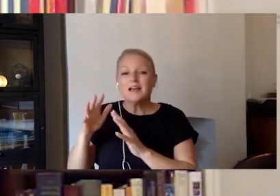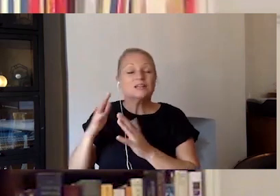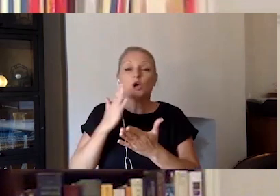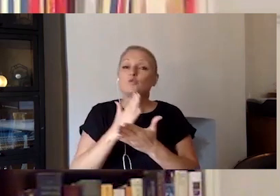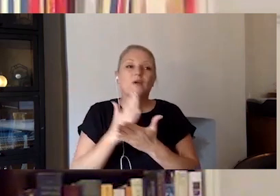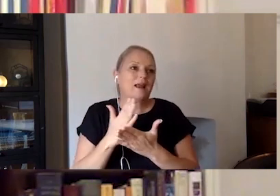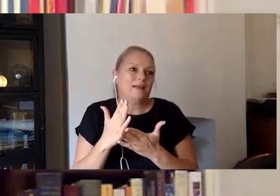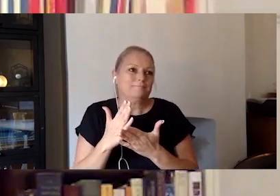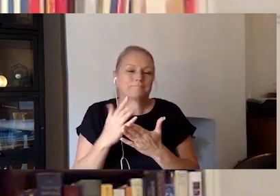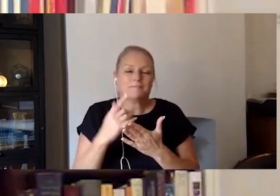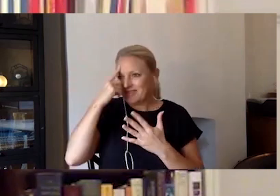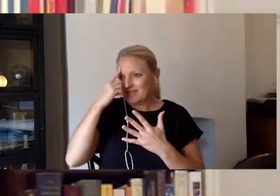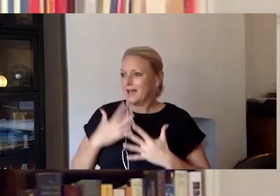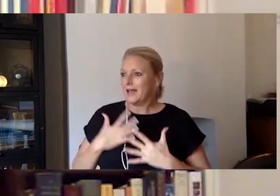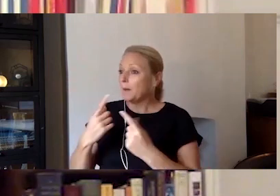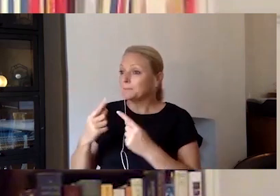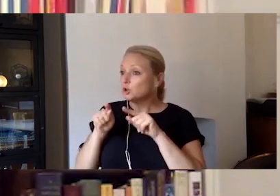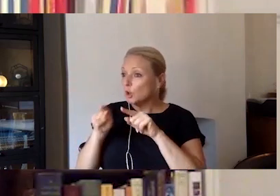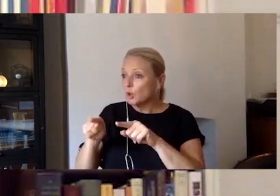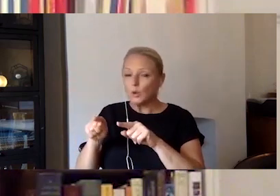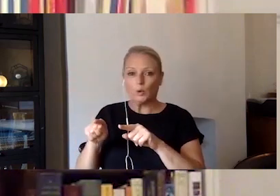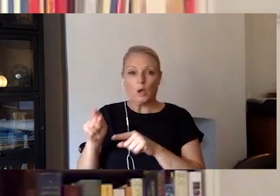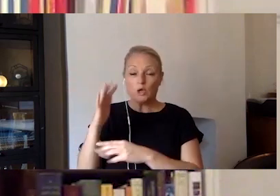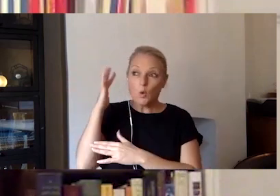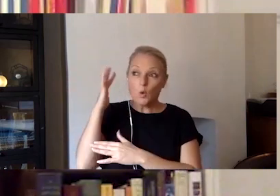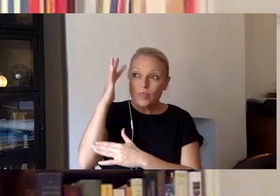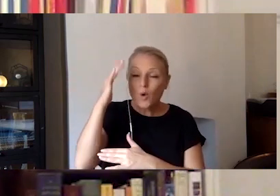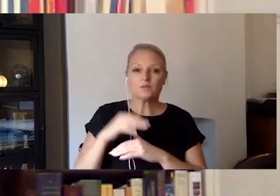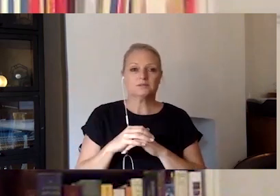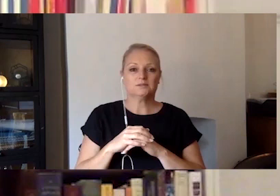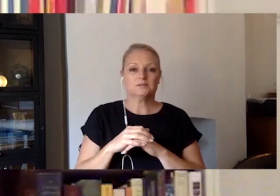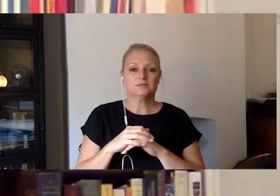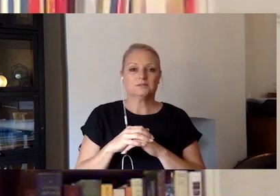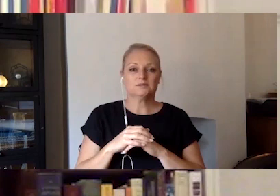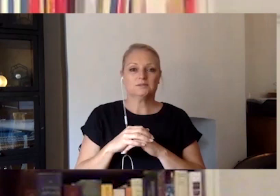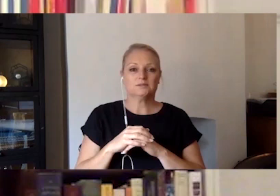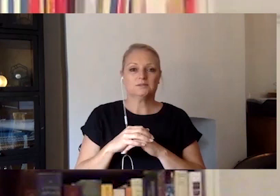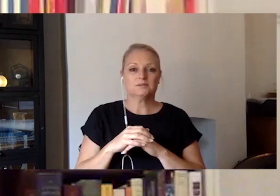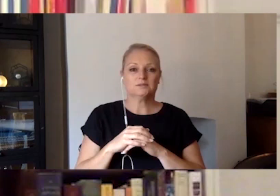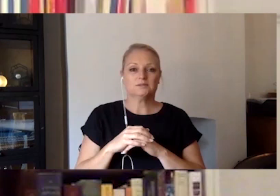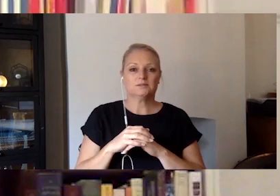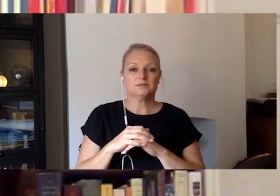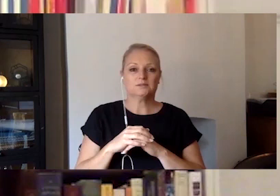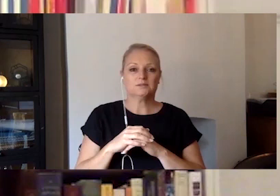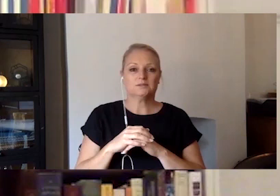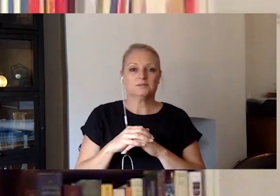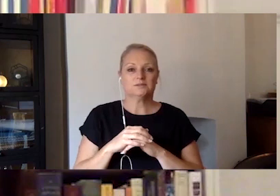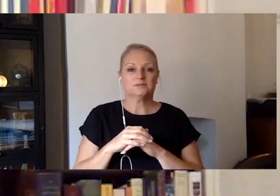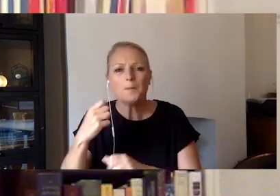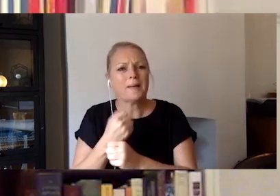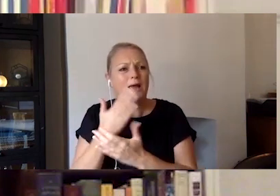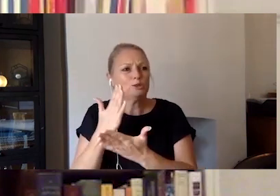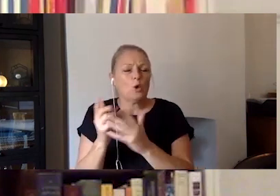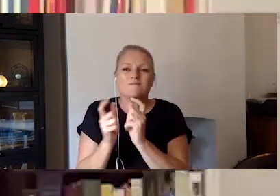attention, including not only with your thoughts, but with your conversation with others. So just keep things constructive